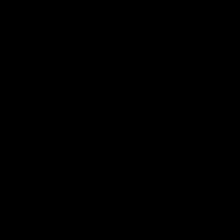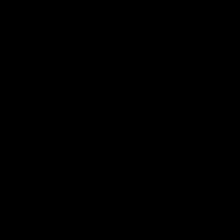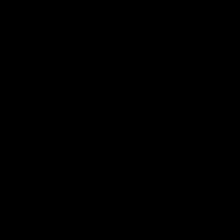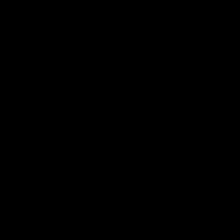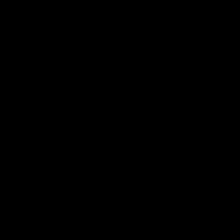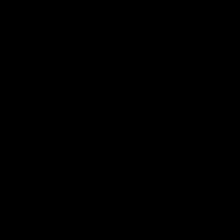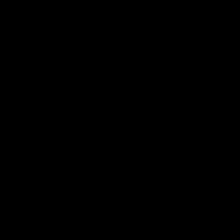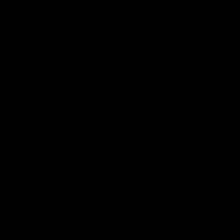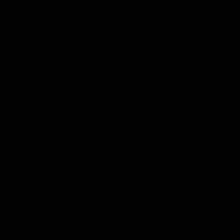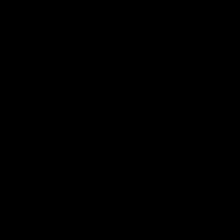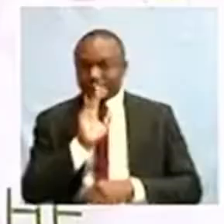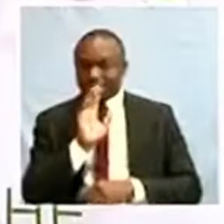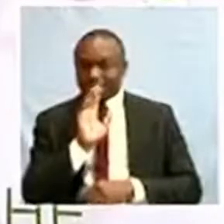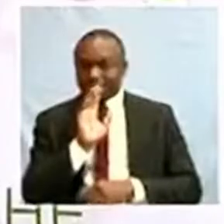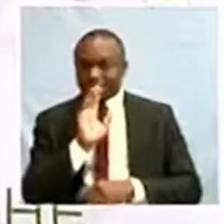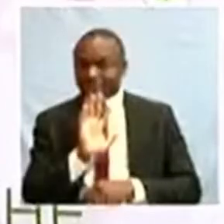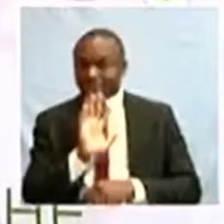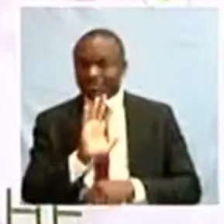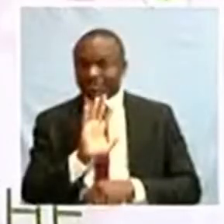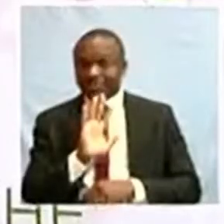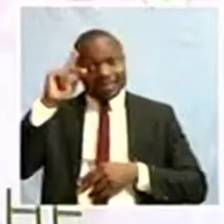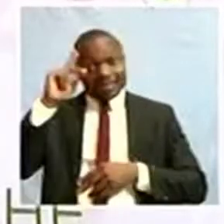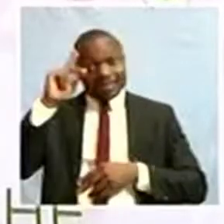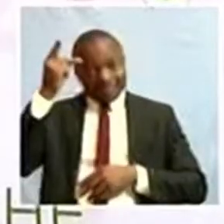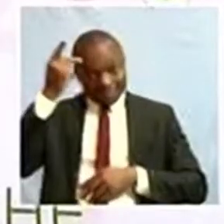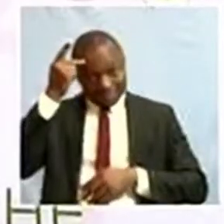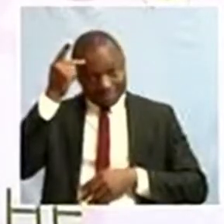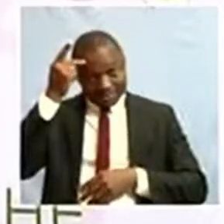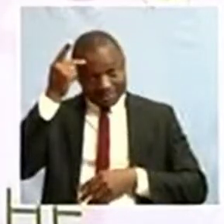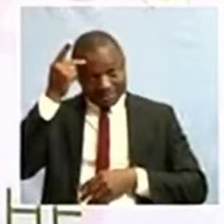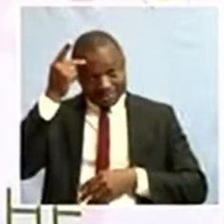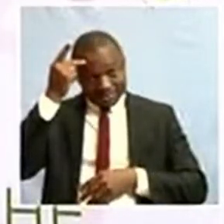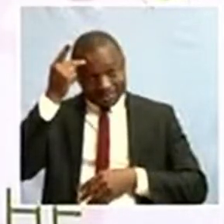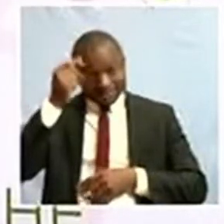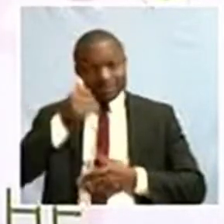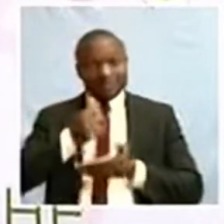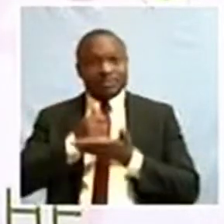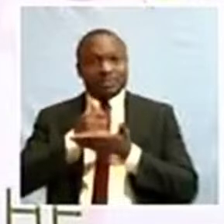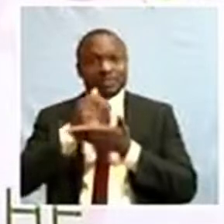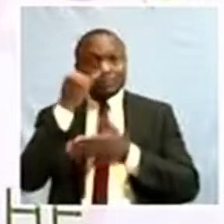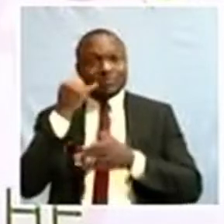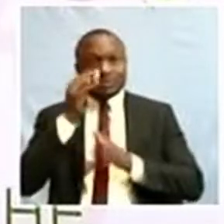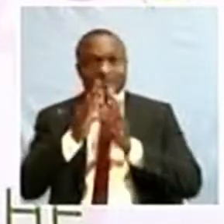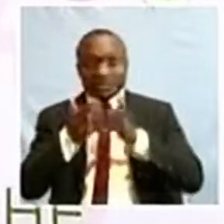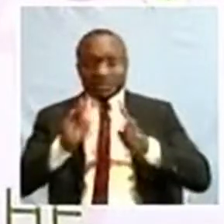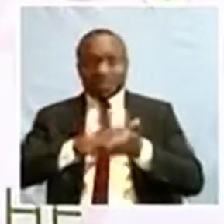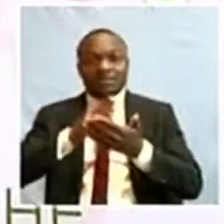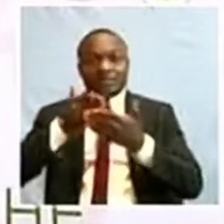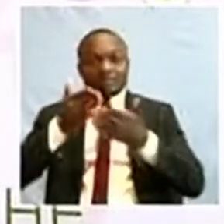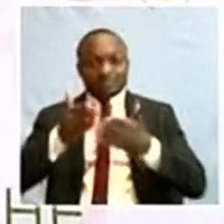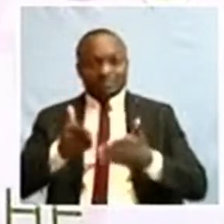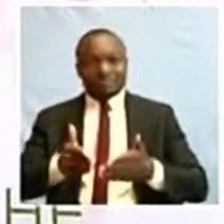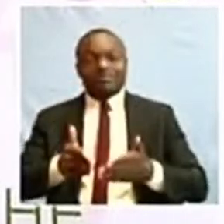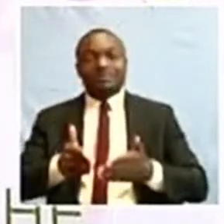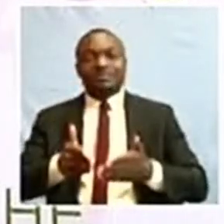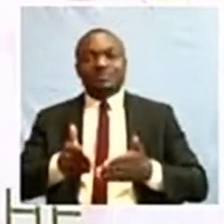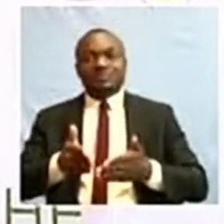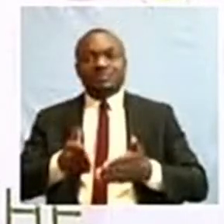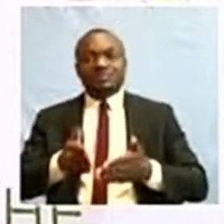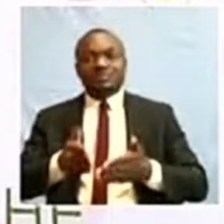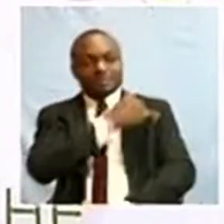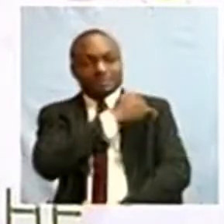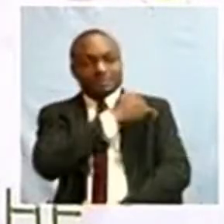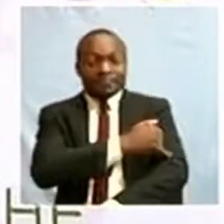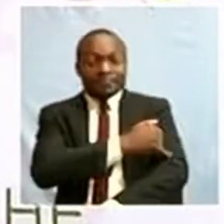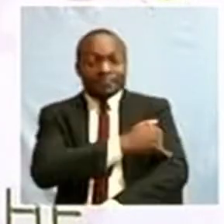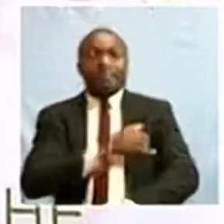stay in silence. And obviously sitting in for Julius Musumali, my sign language interpreter for today is